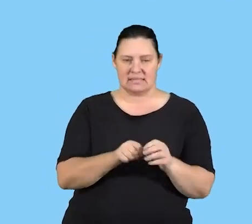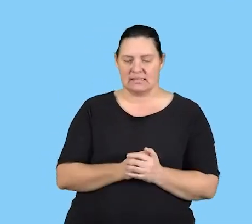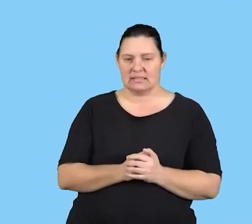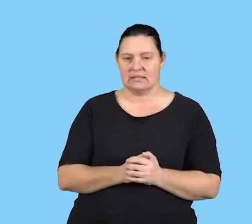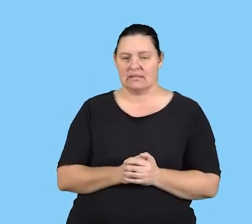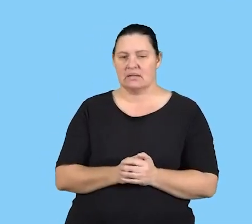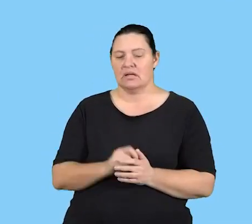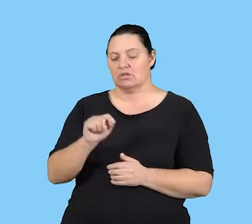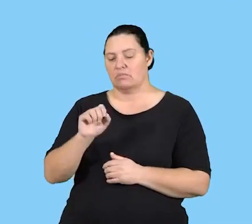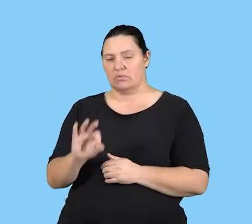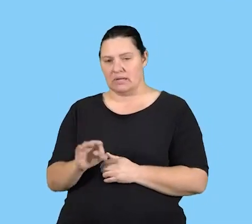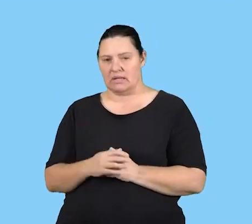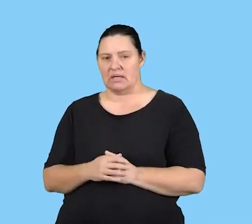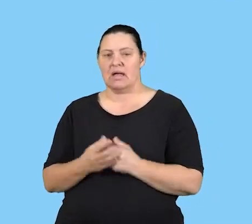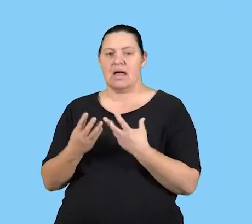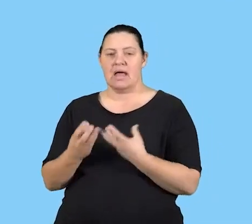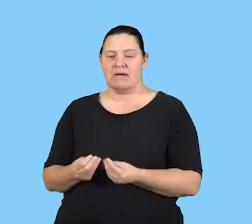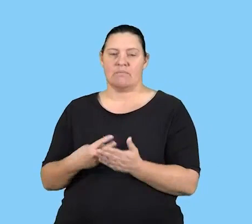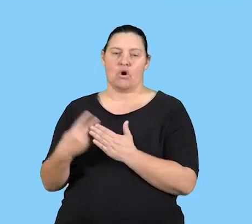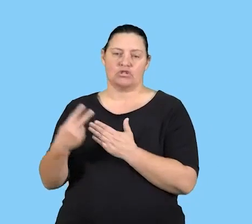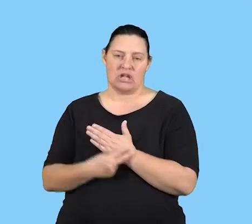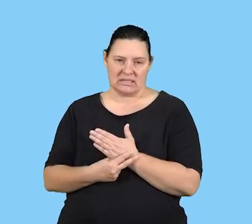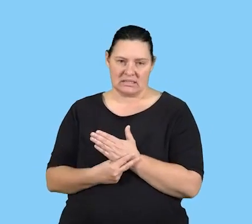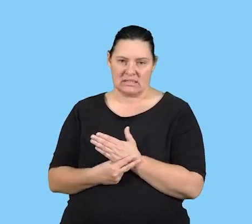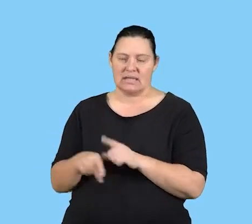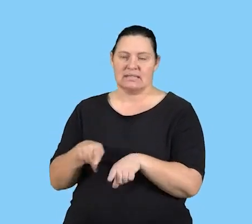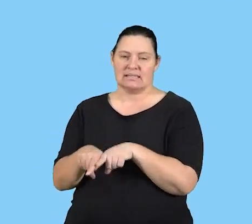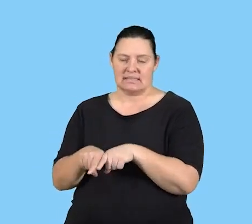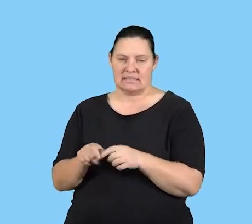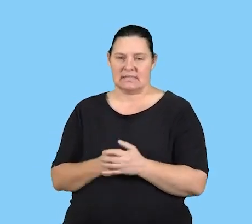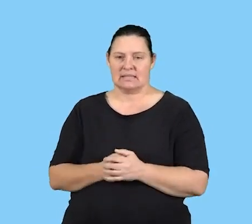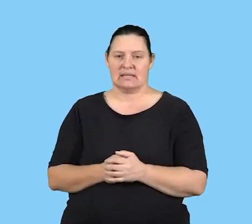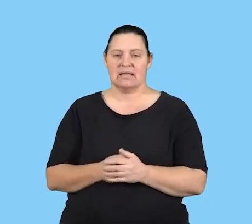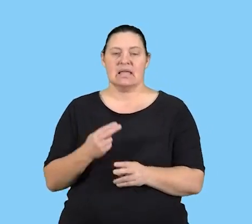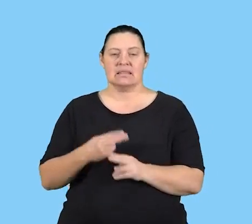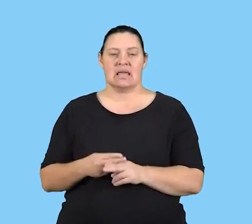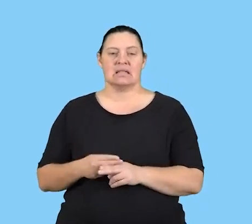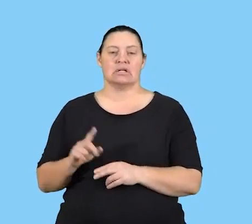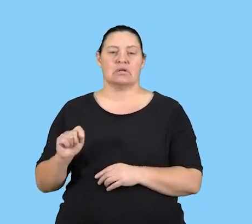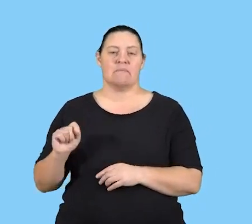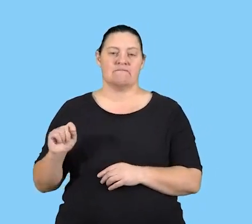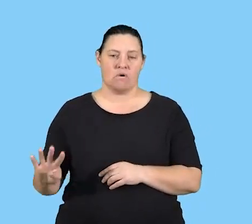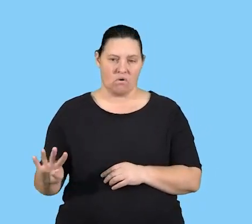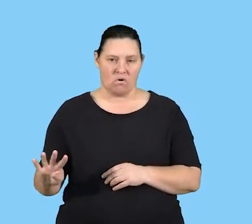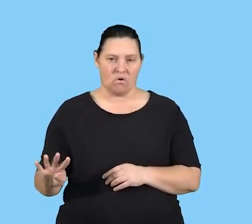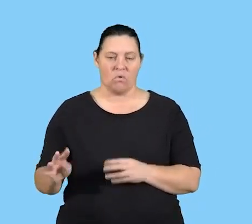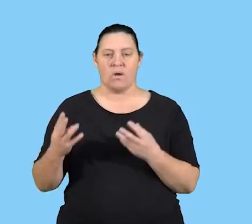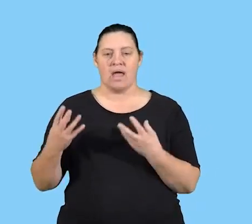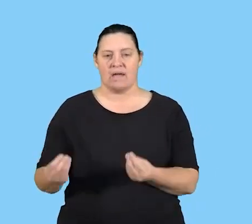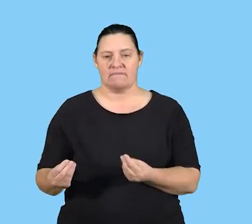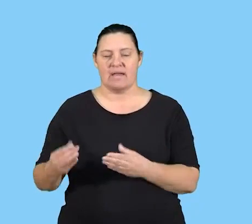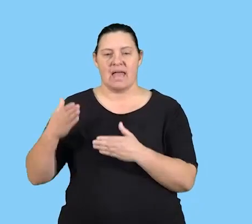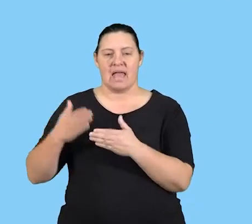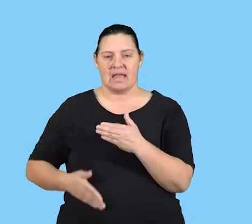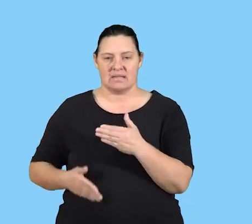test. In term 3, we are having a project and a test. Then in term 4, we are having